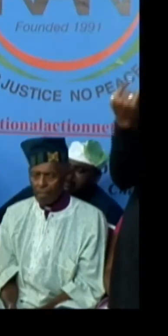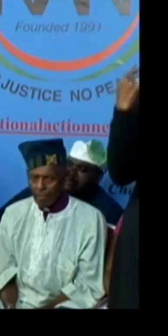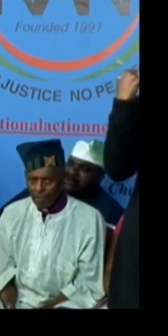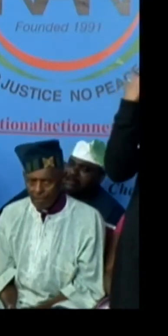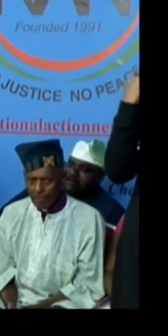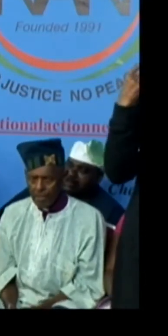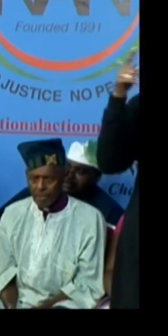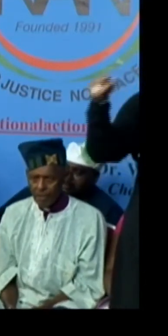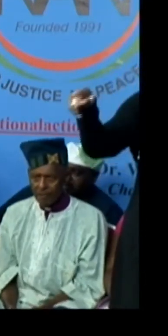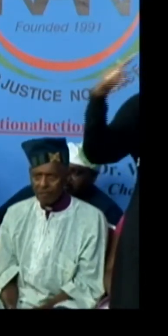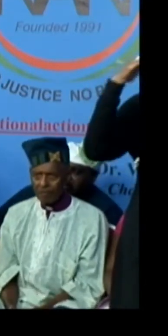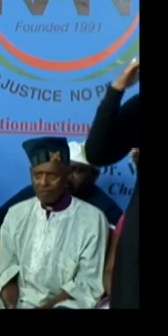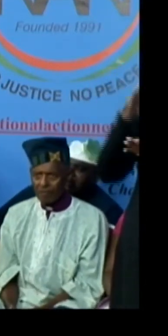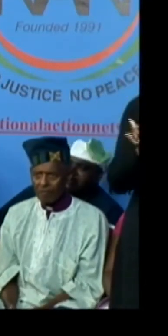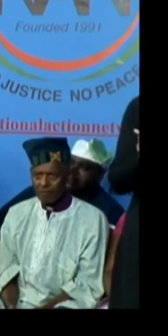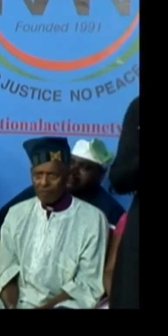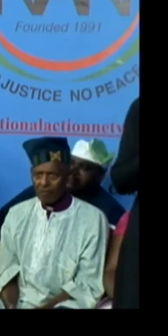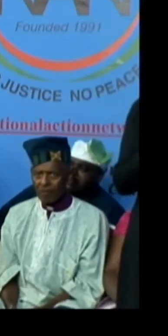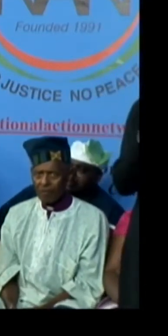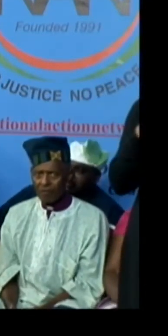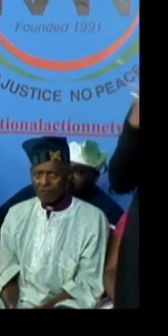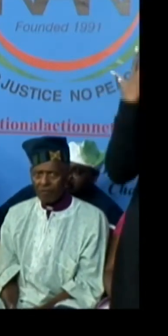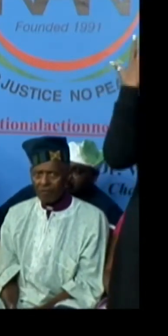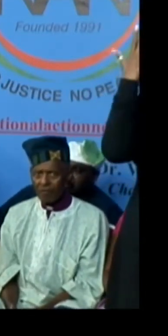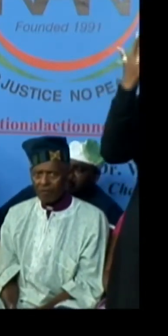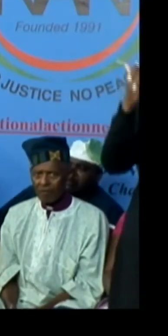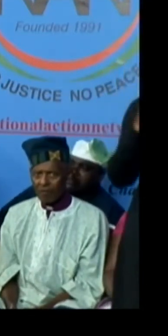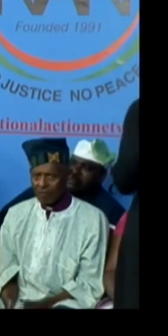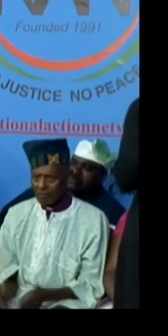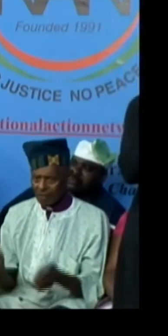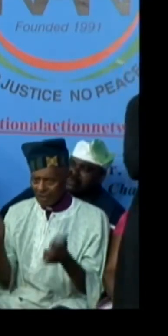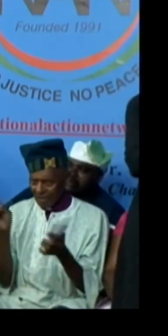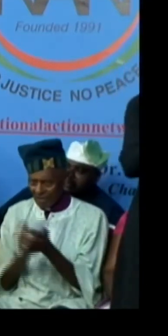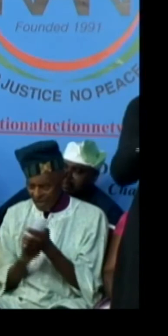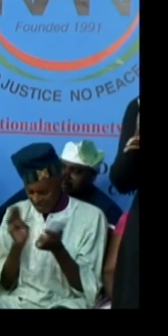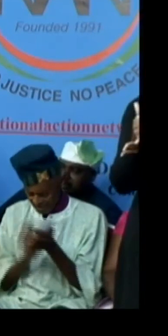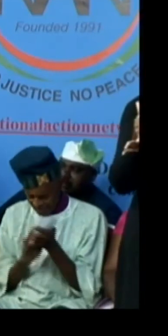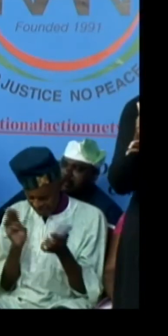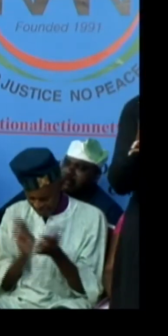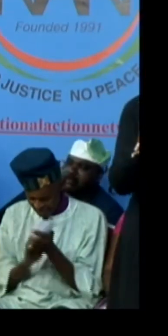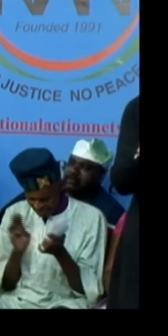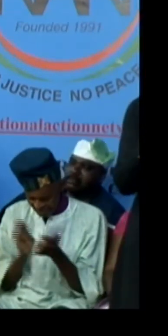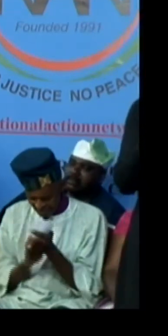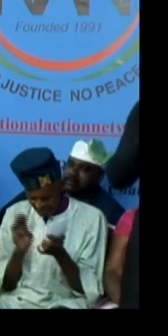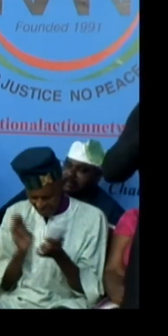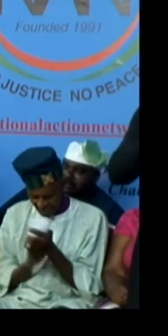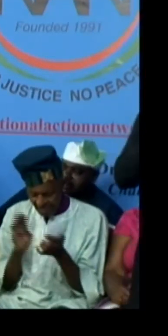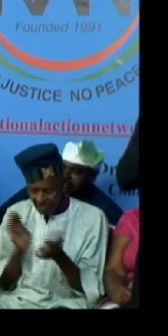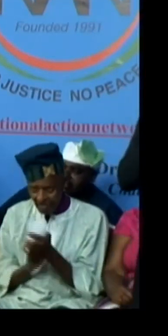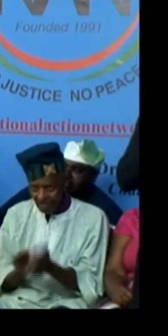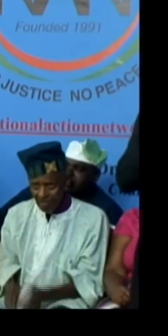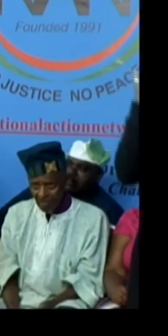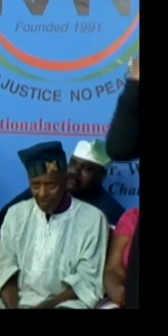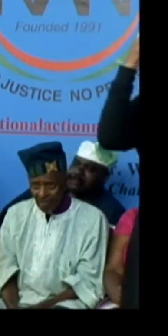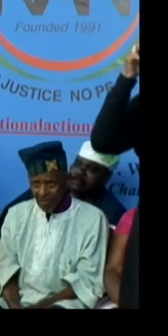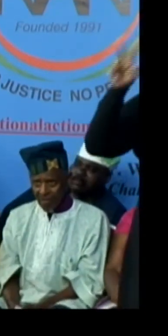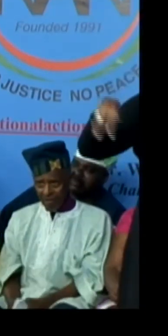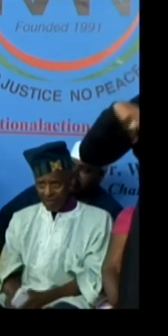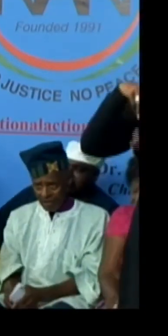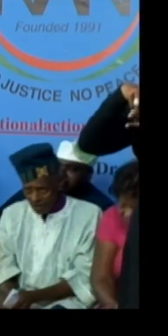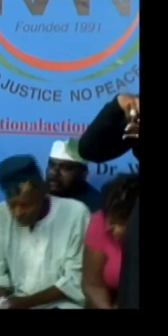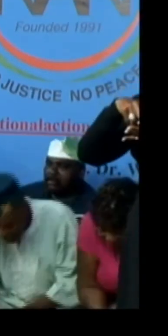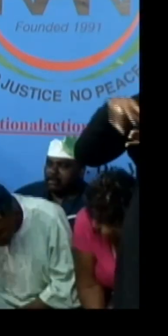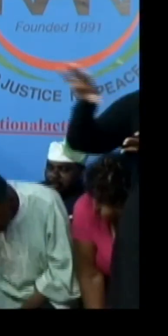spiritual possibilities of us rising, never to fall again. I want you to stand up wherever you